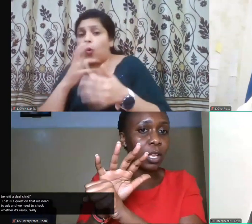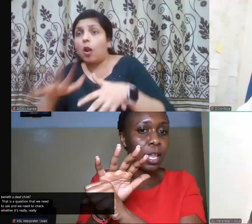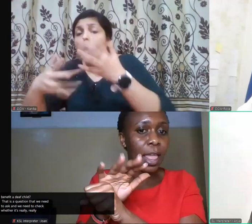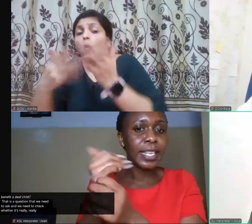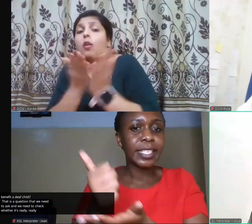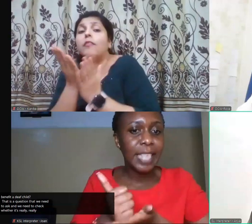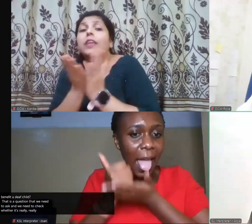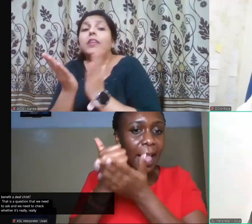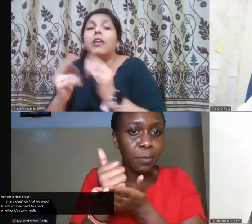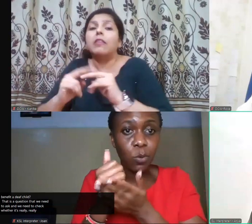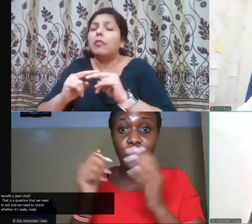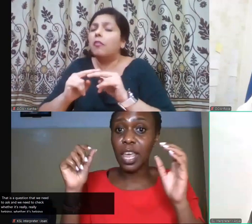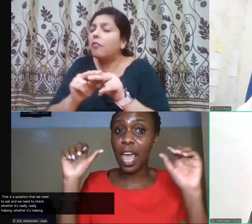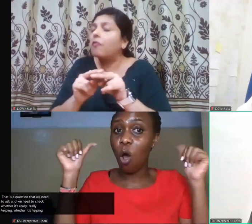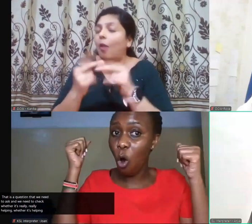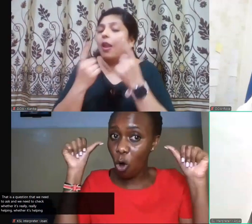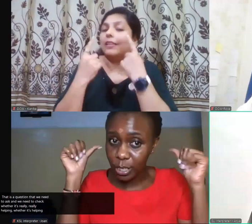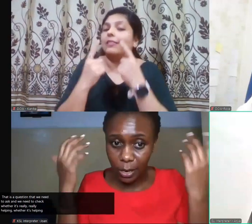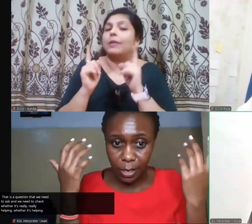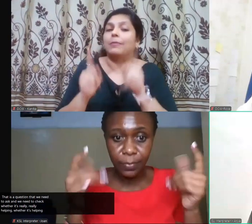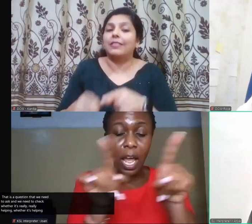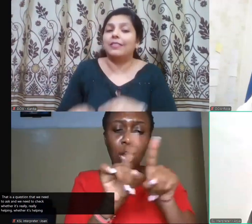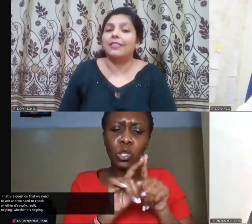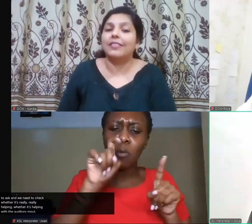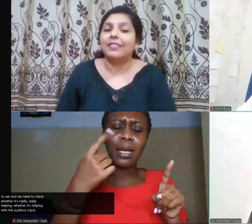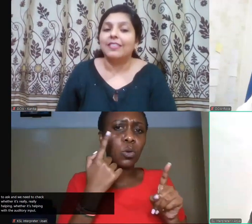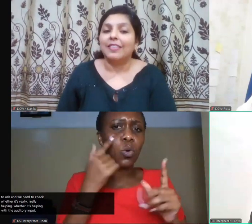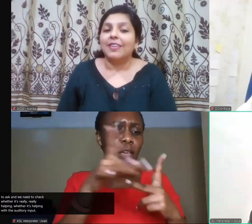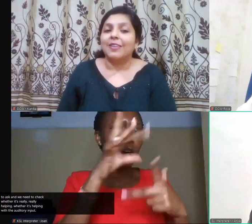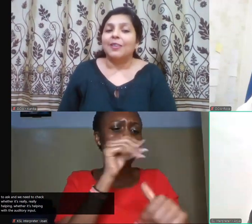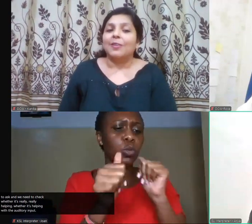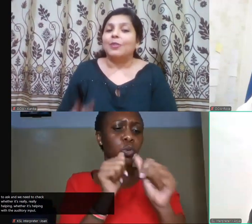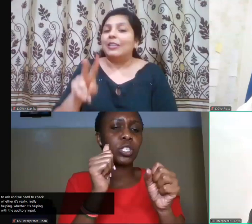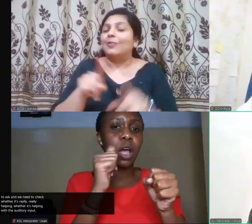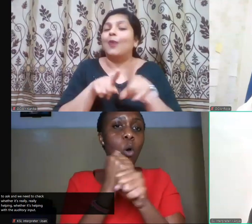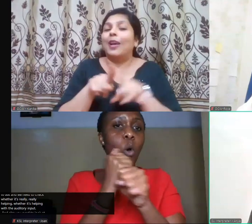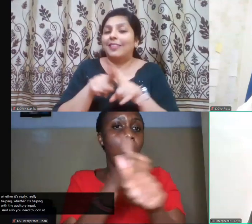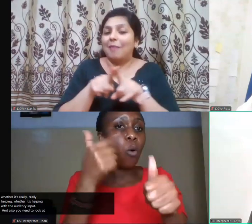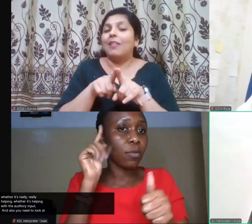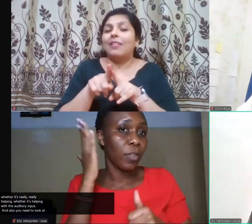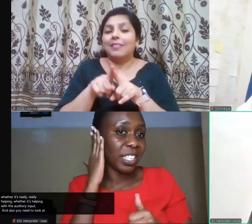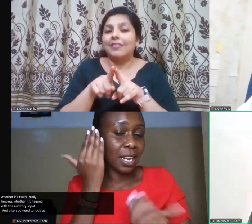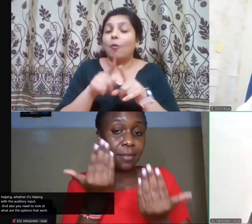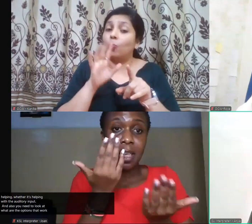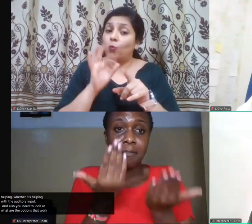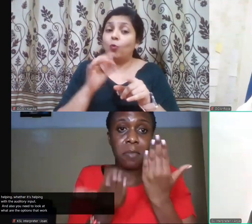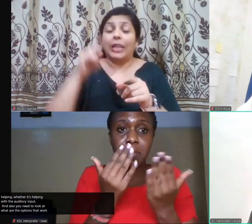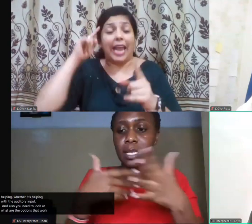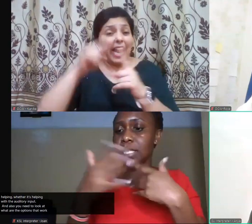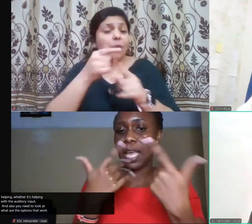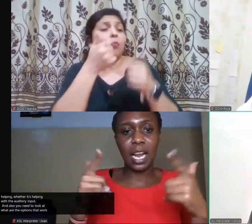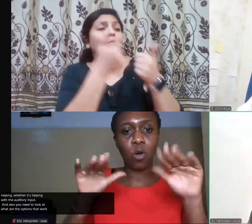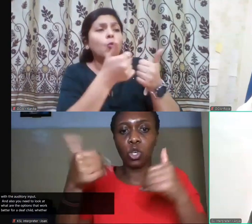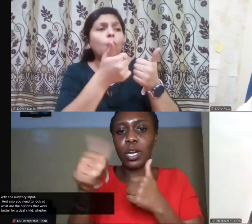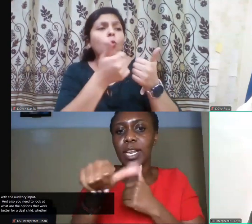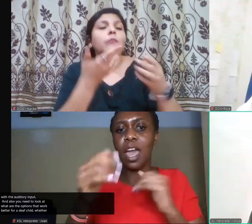input. And you also need to look at what are the options that work better for a deaf child, whether it's sign language or any other communication mode.